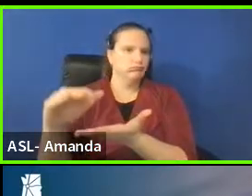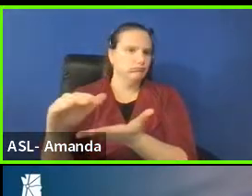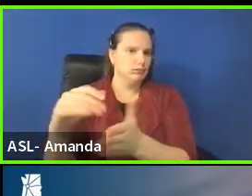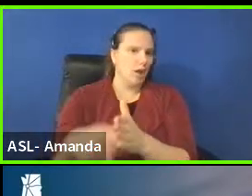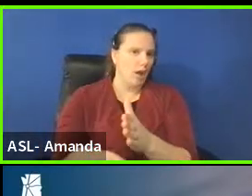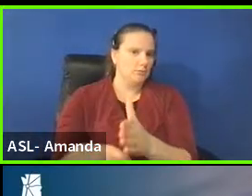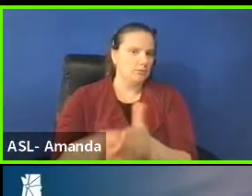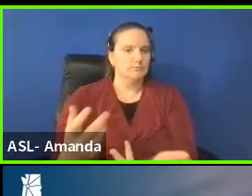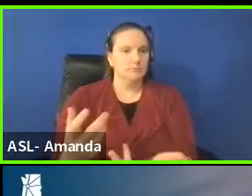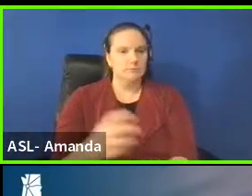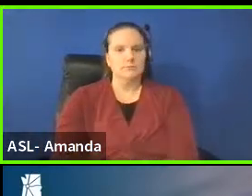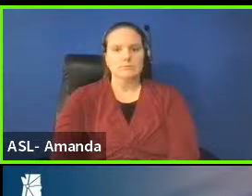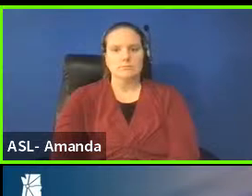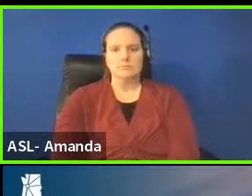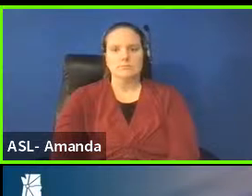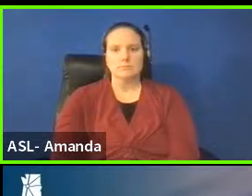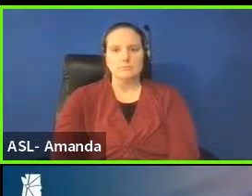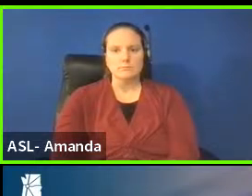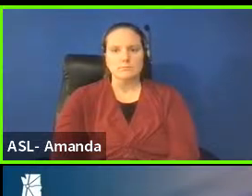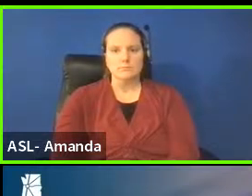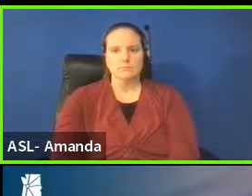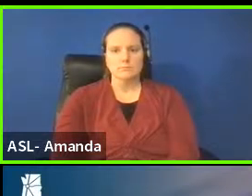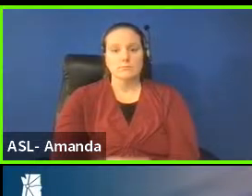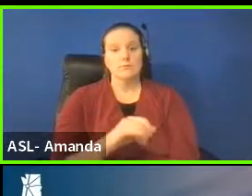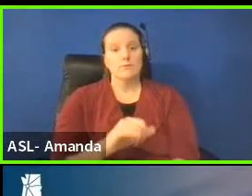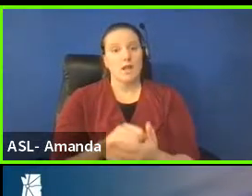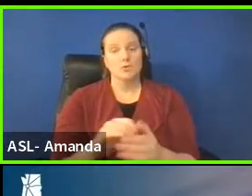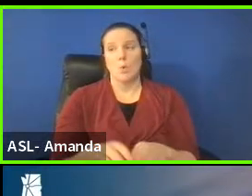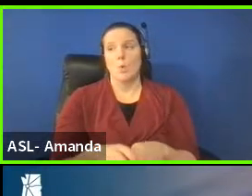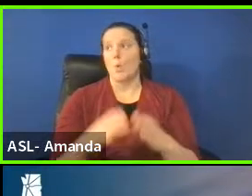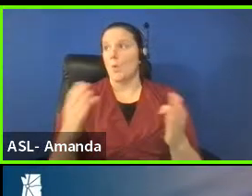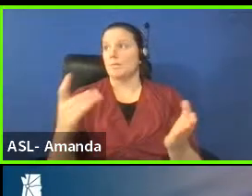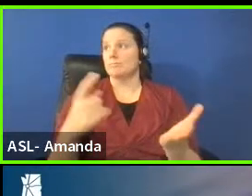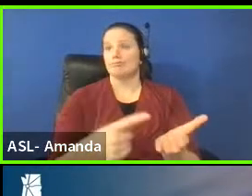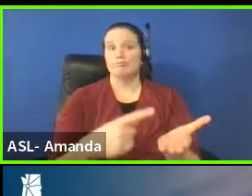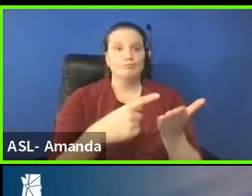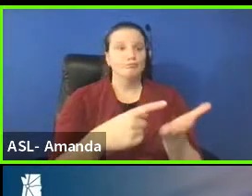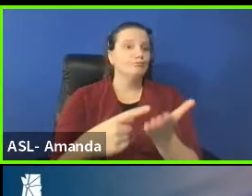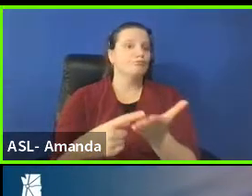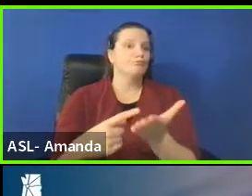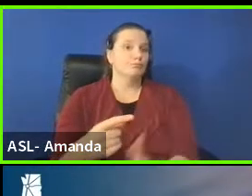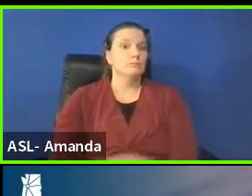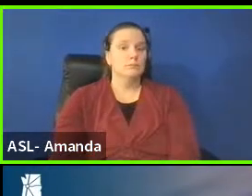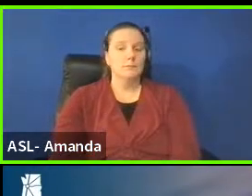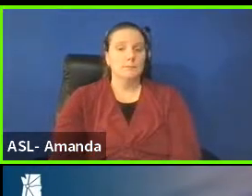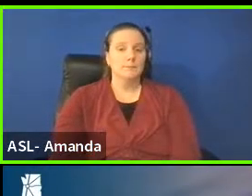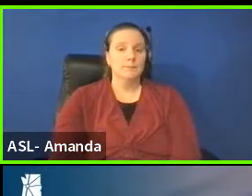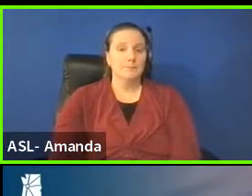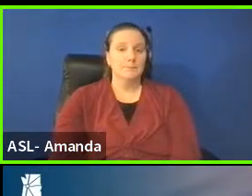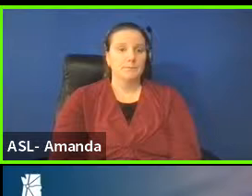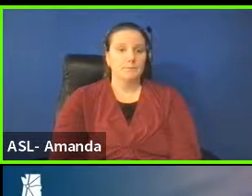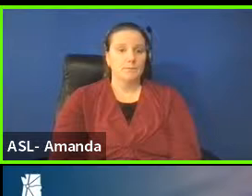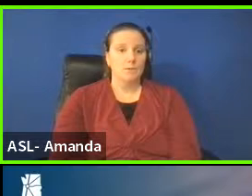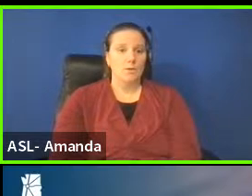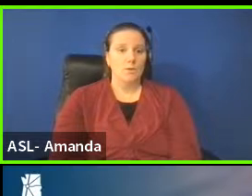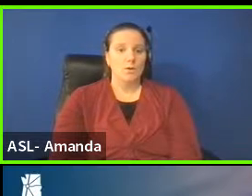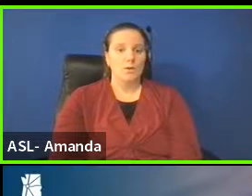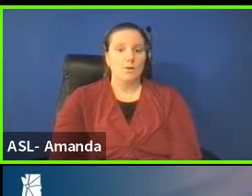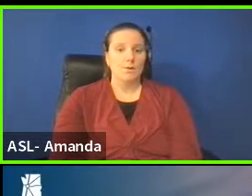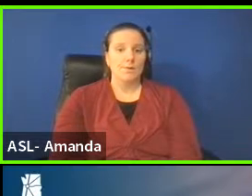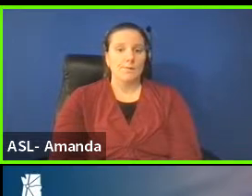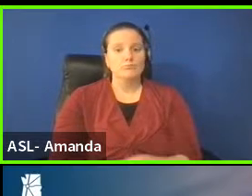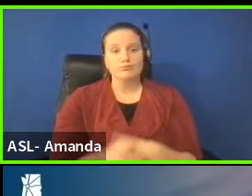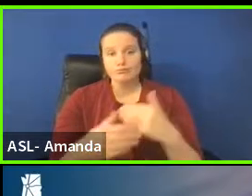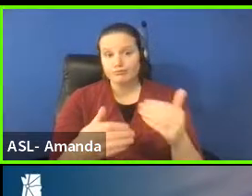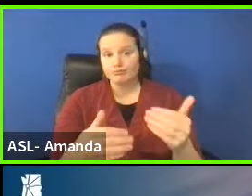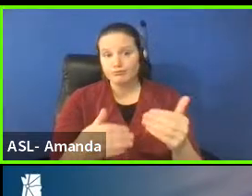those are things that are open for discussion as we move the program forward